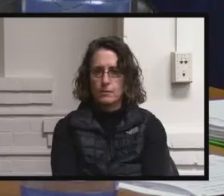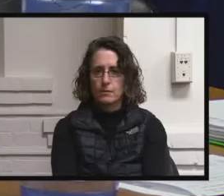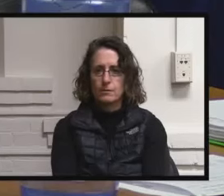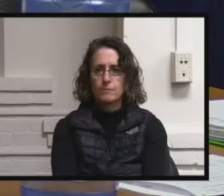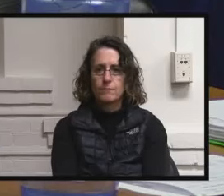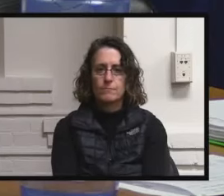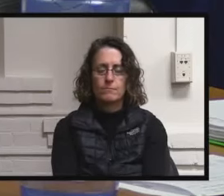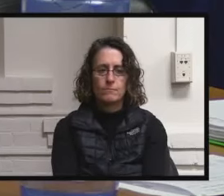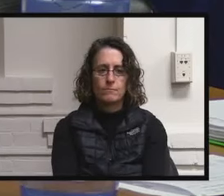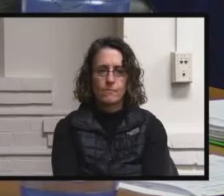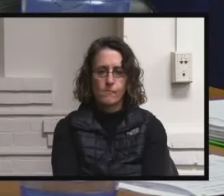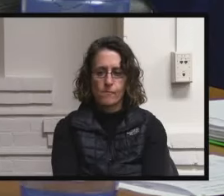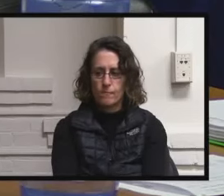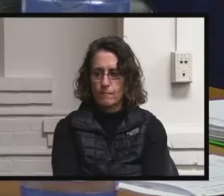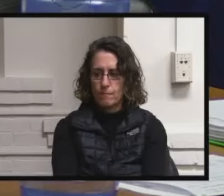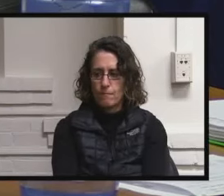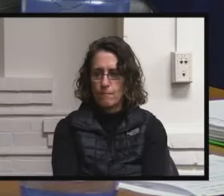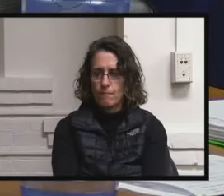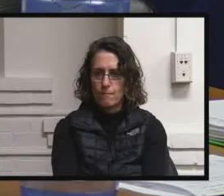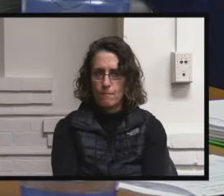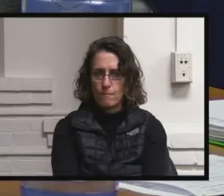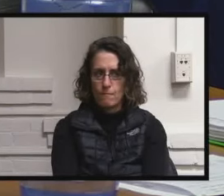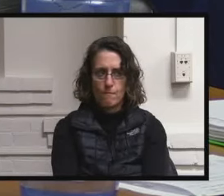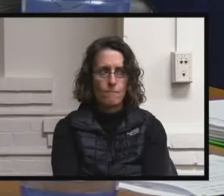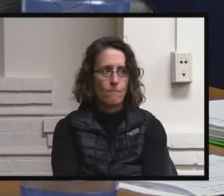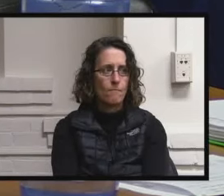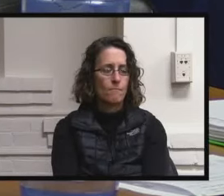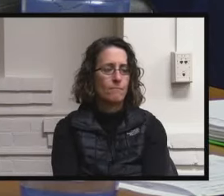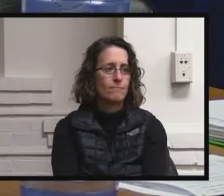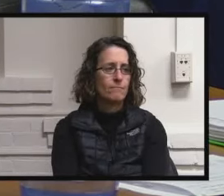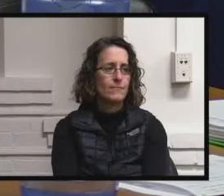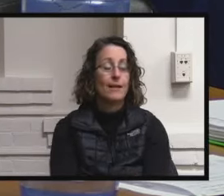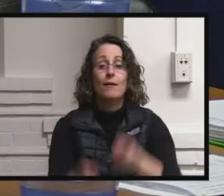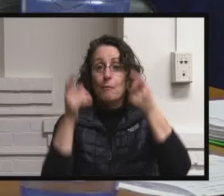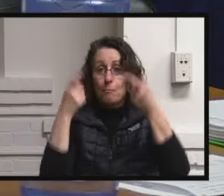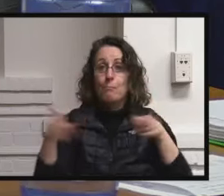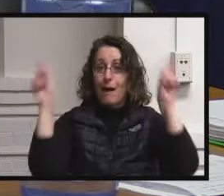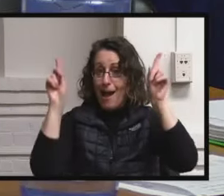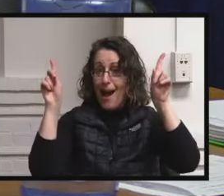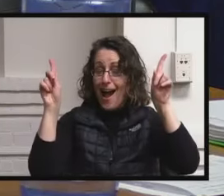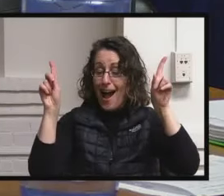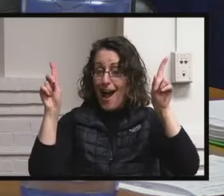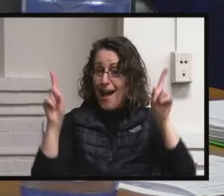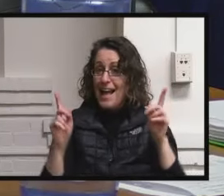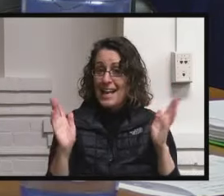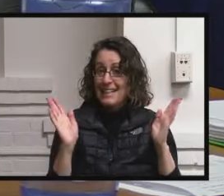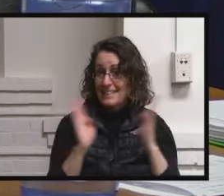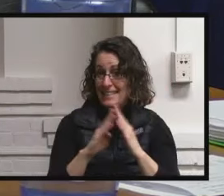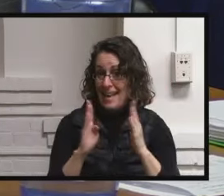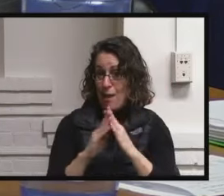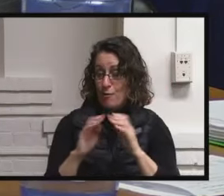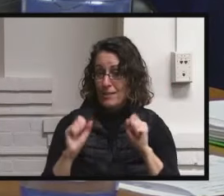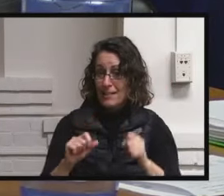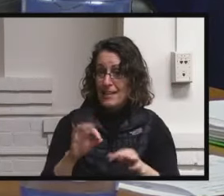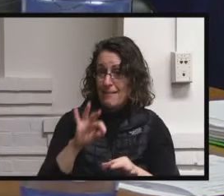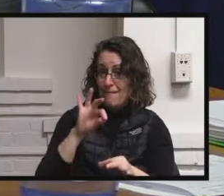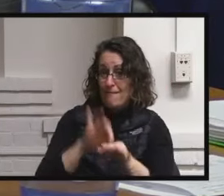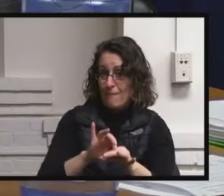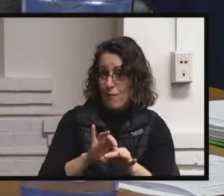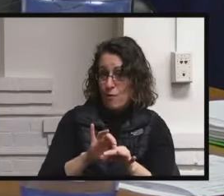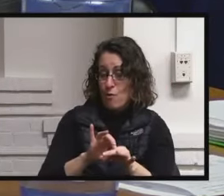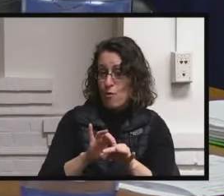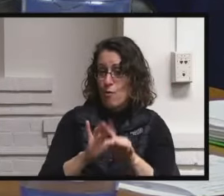happy to have arrived at the day when it is the town's turn to take actions related to the support